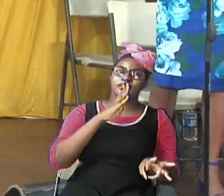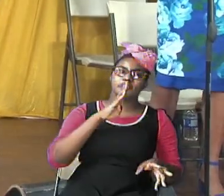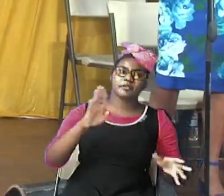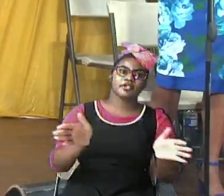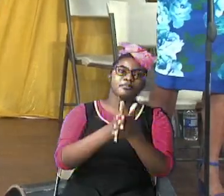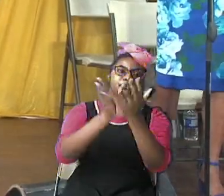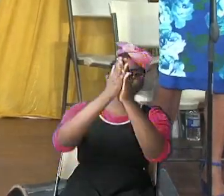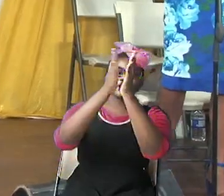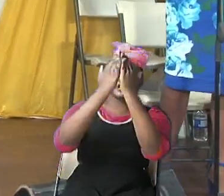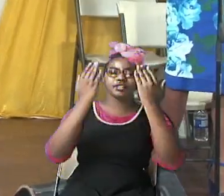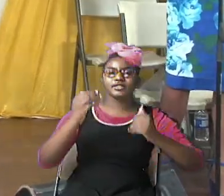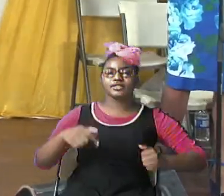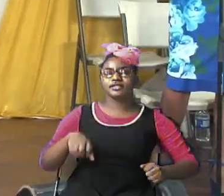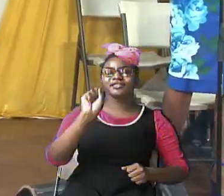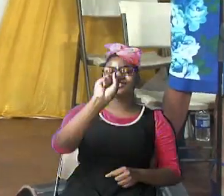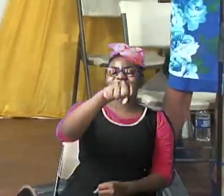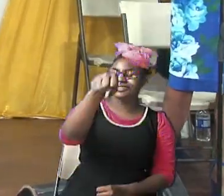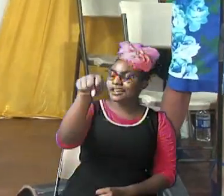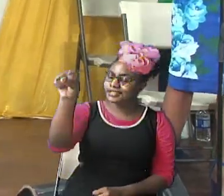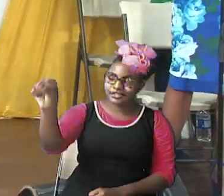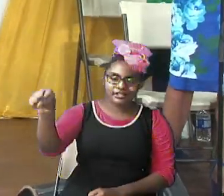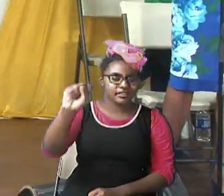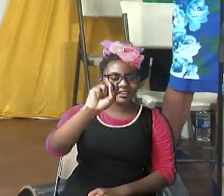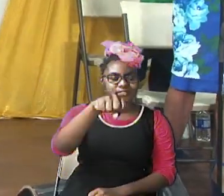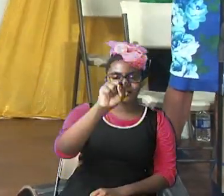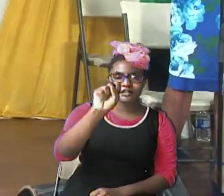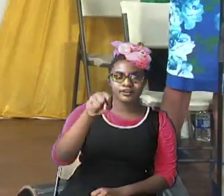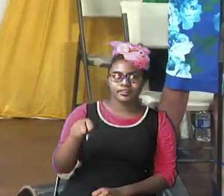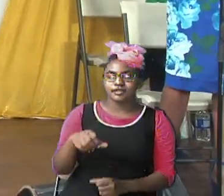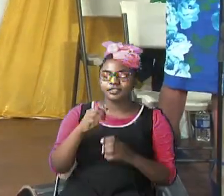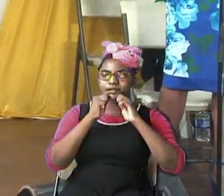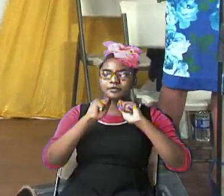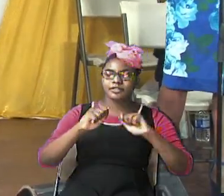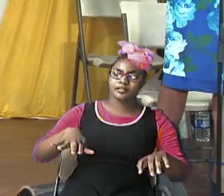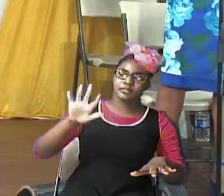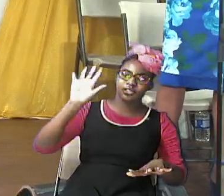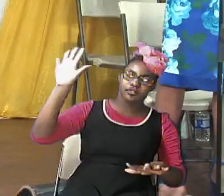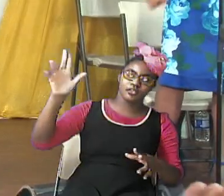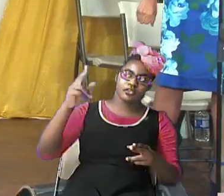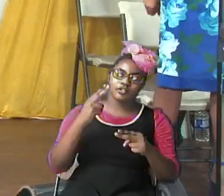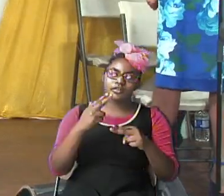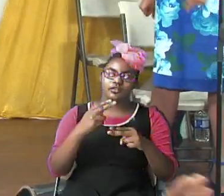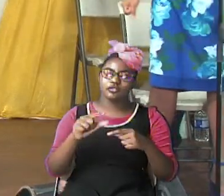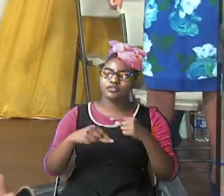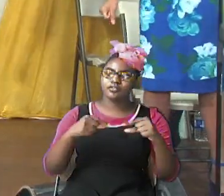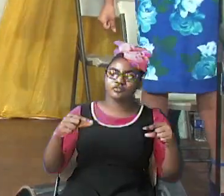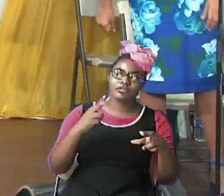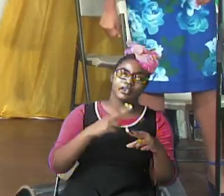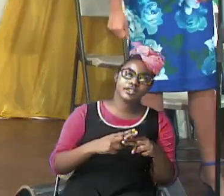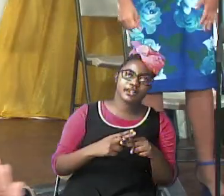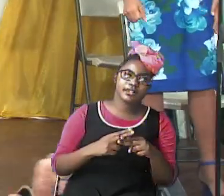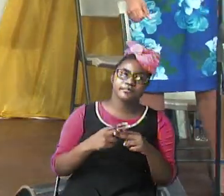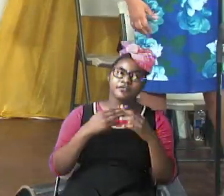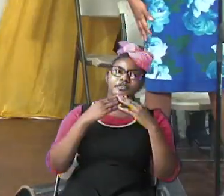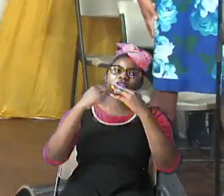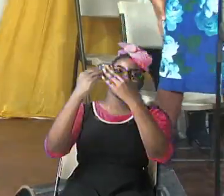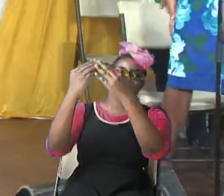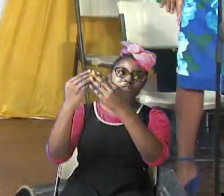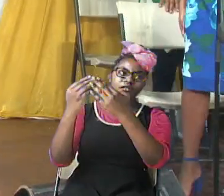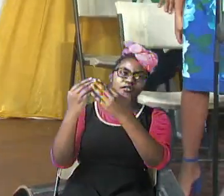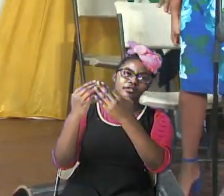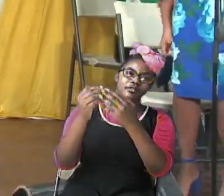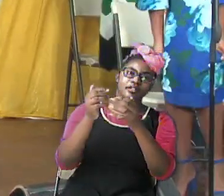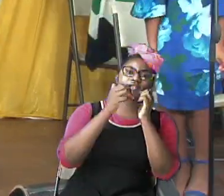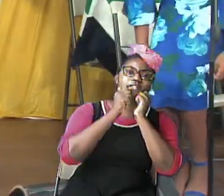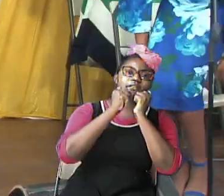you are. Yes, you are. Yes, you are. Blessed be your great name. Thank you, Jesus. God bless you, saints of the